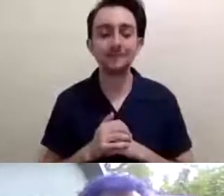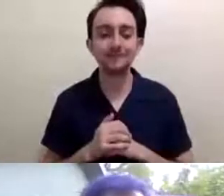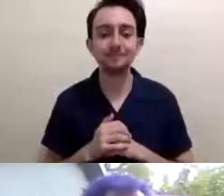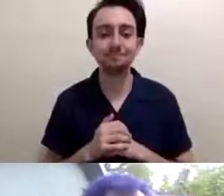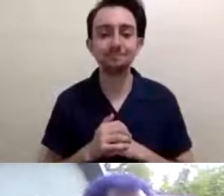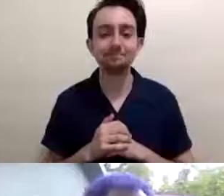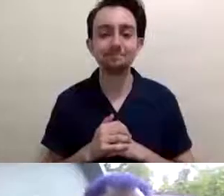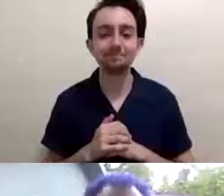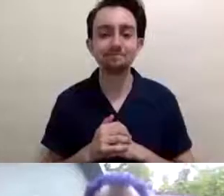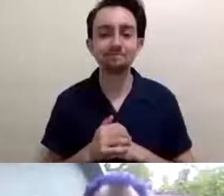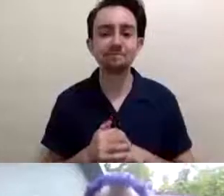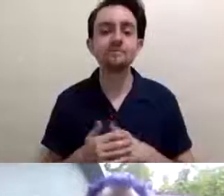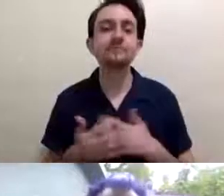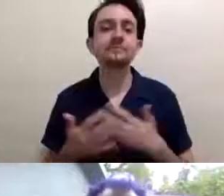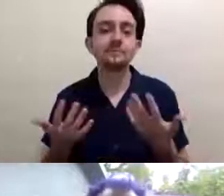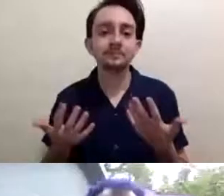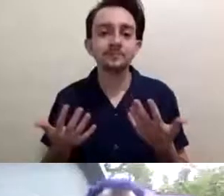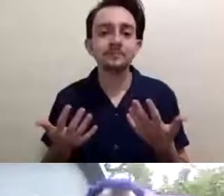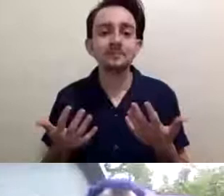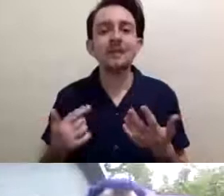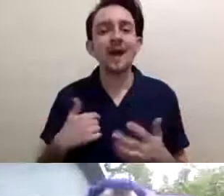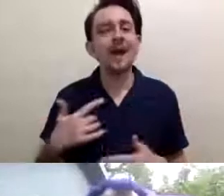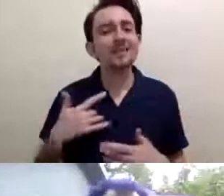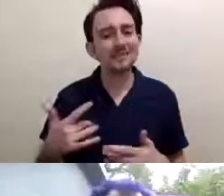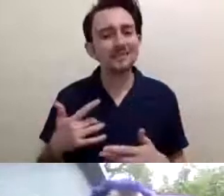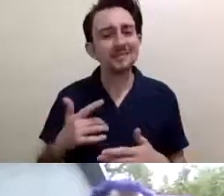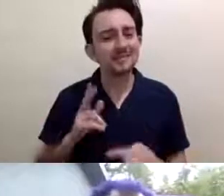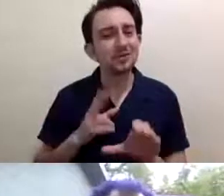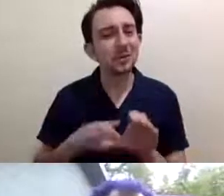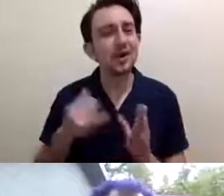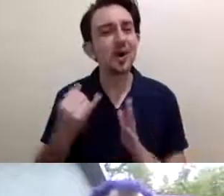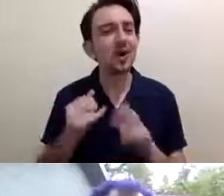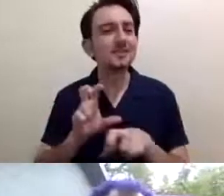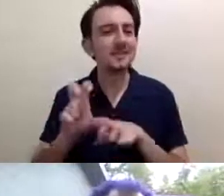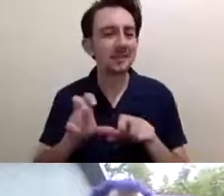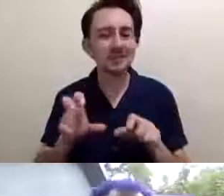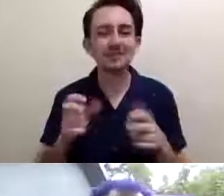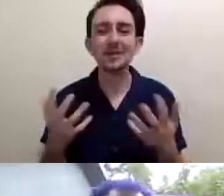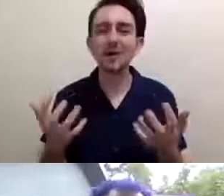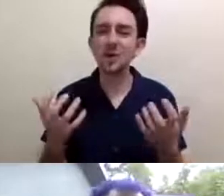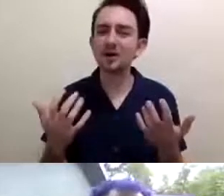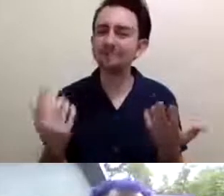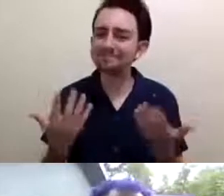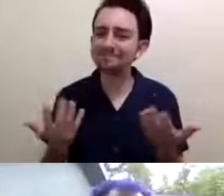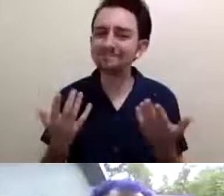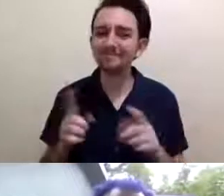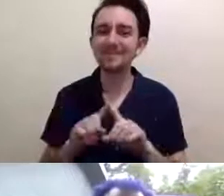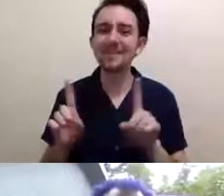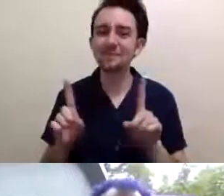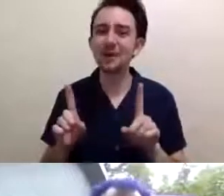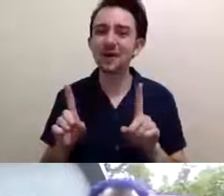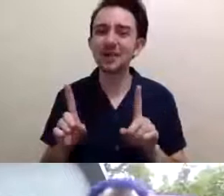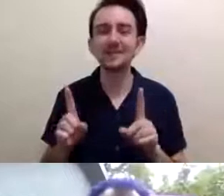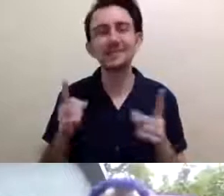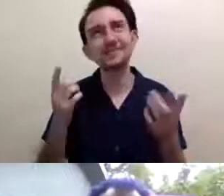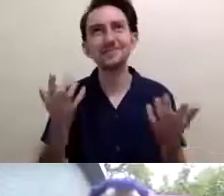You would think I would go in arts investment, but I don't want there to be any potential, I don't know, conflicts or